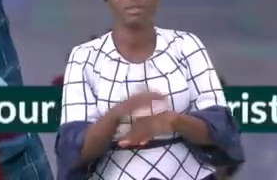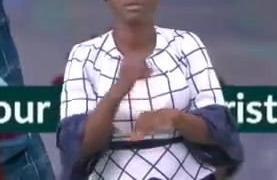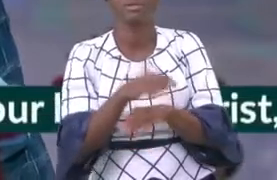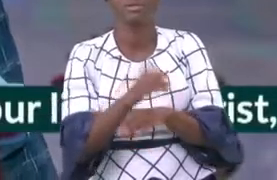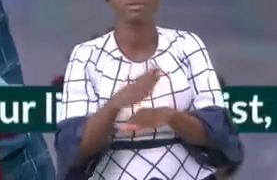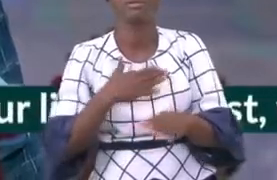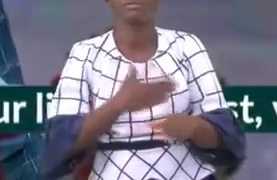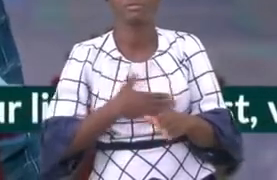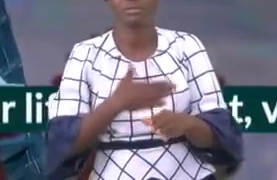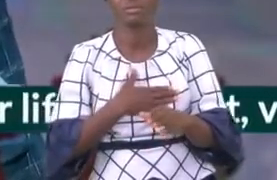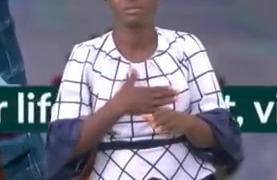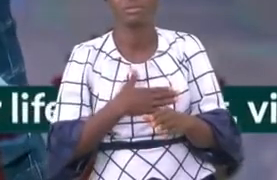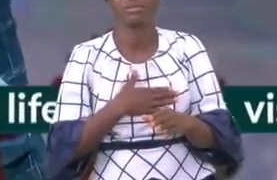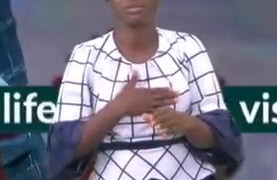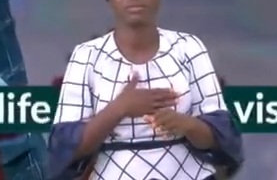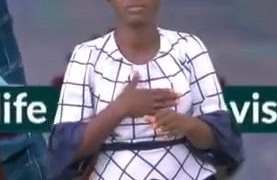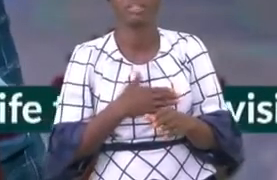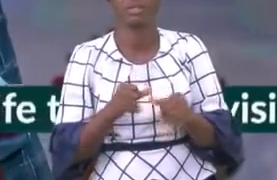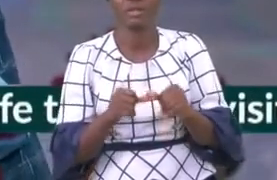Counselors,